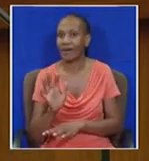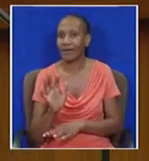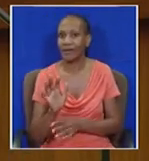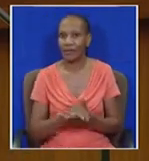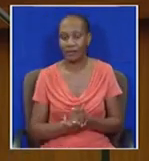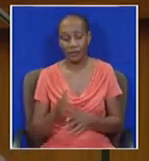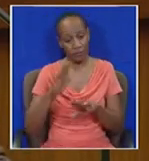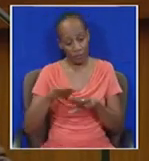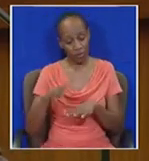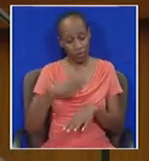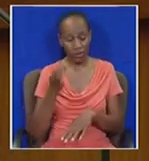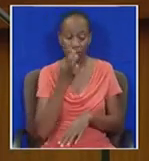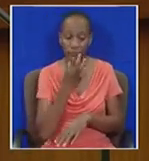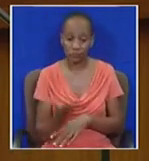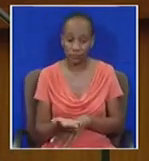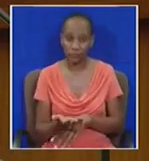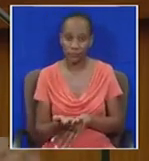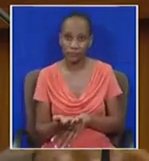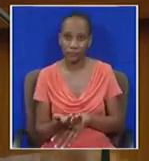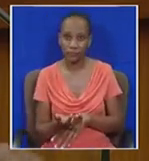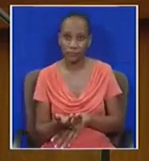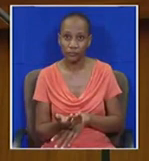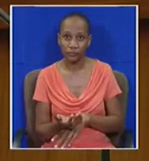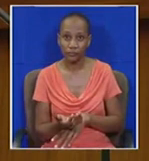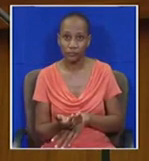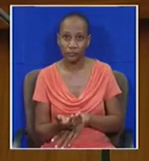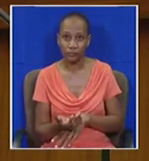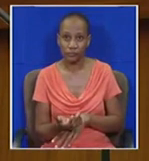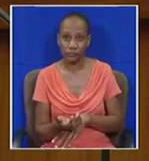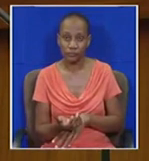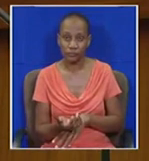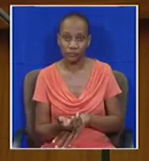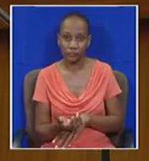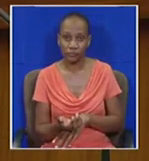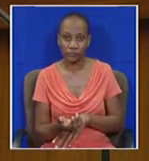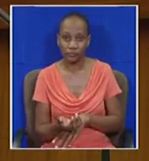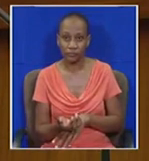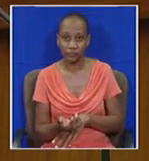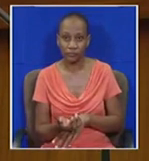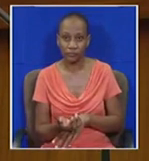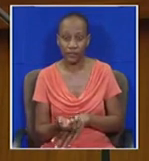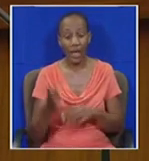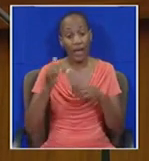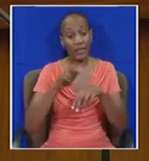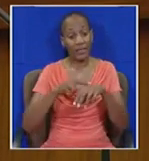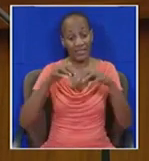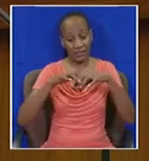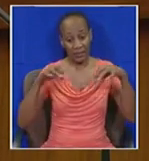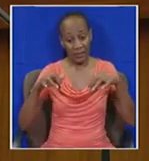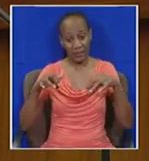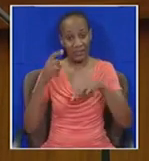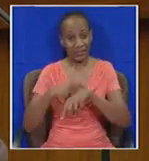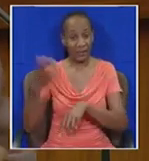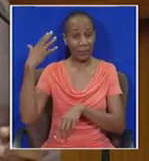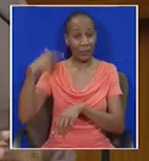I further want to say, we are still grappling with the legacy of colonialism and apartheid. The